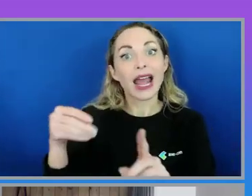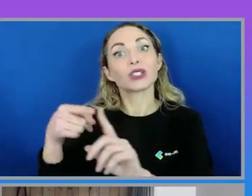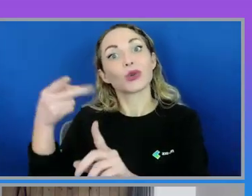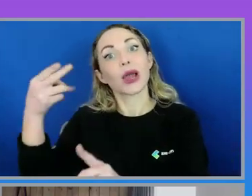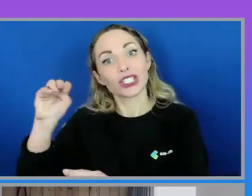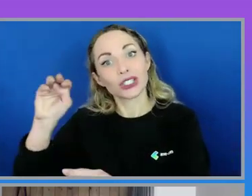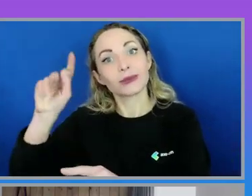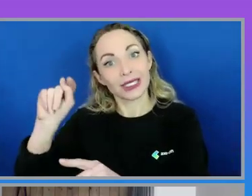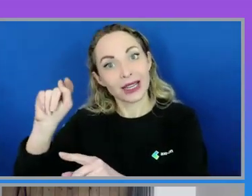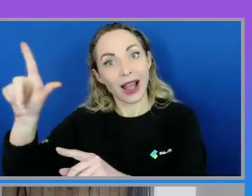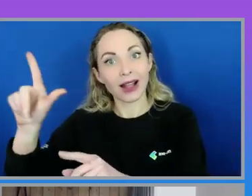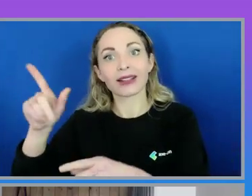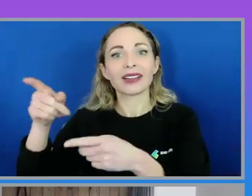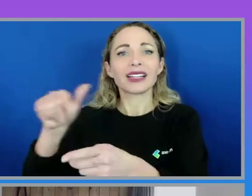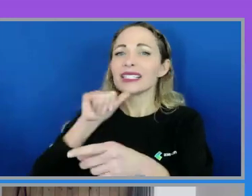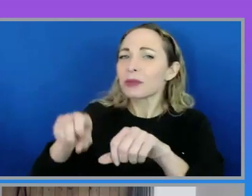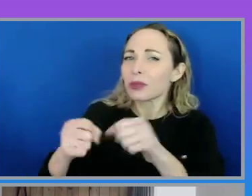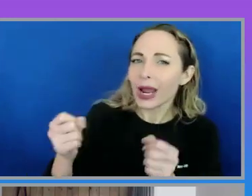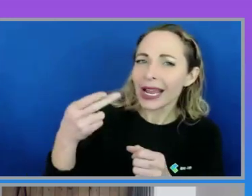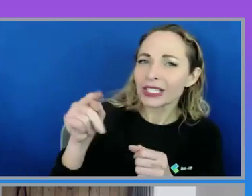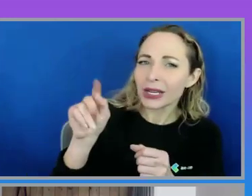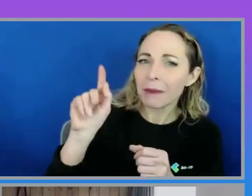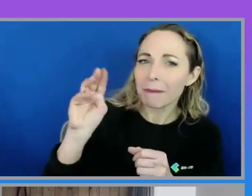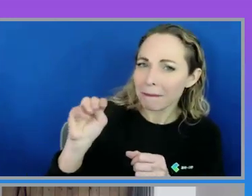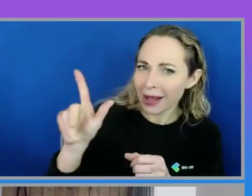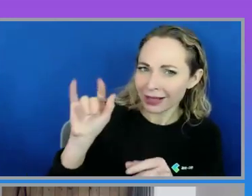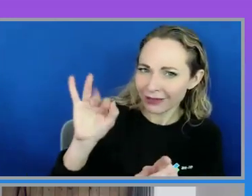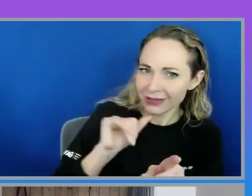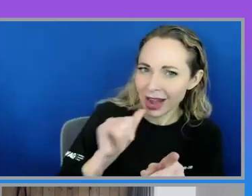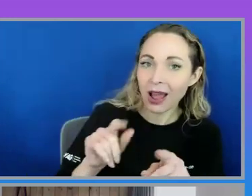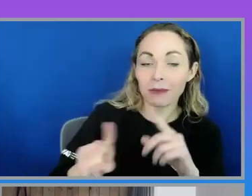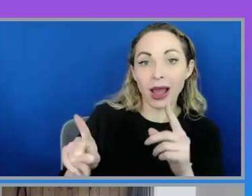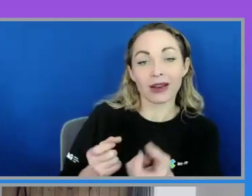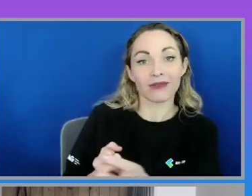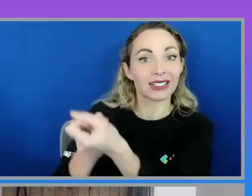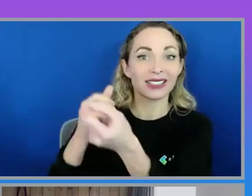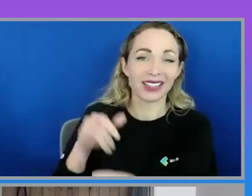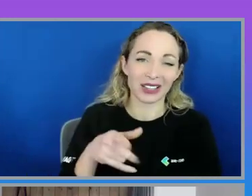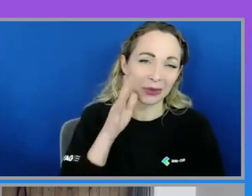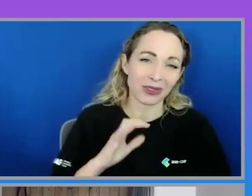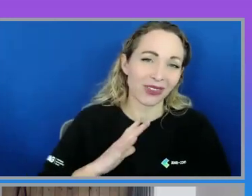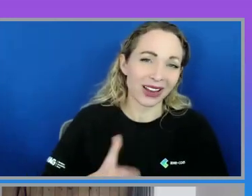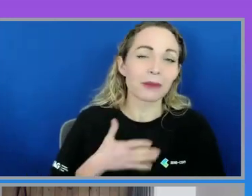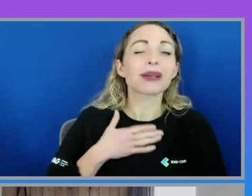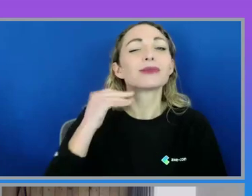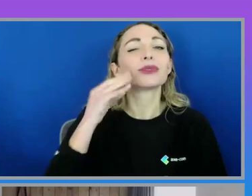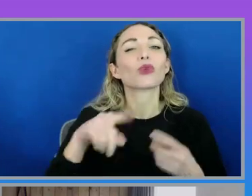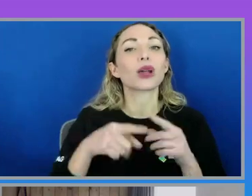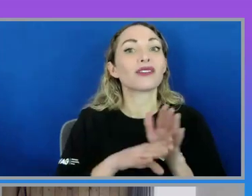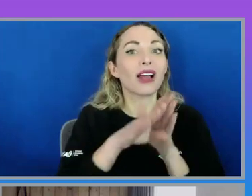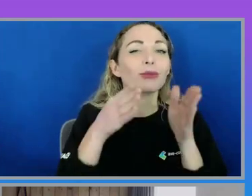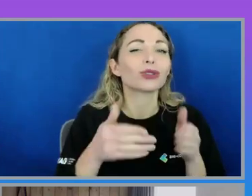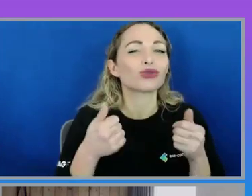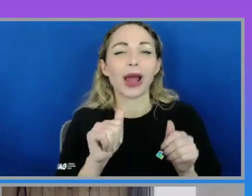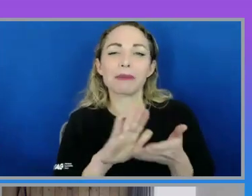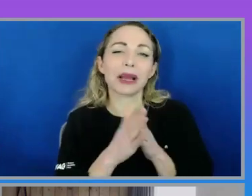HTML, but actually valid HTML, then you'll probably be fine. It's, in my experience, it's when developers try to get too clever and